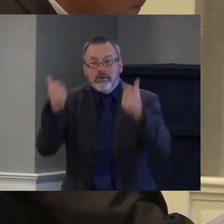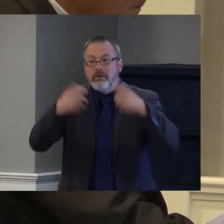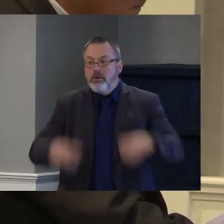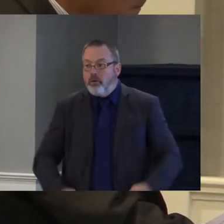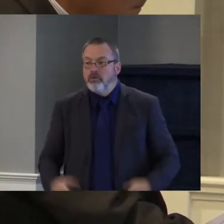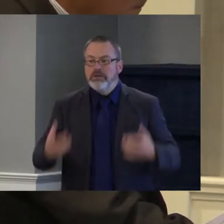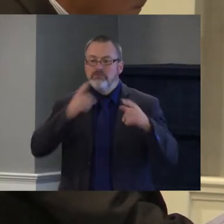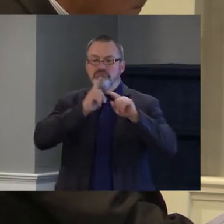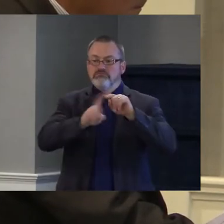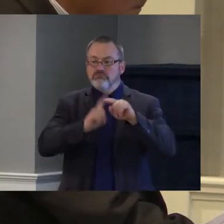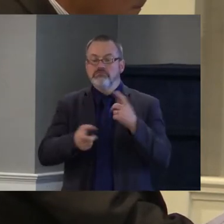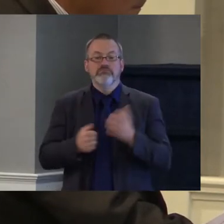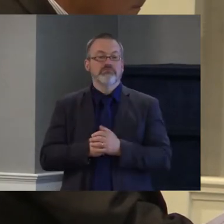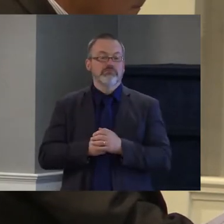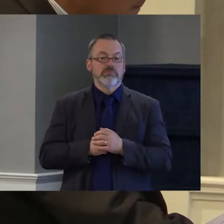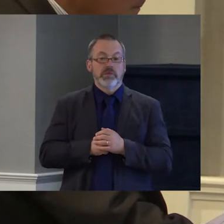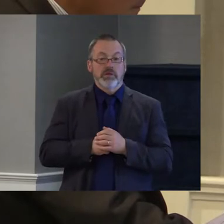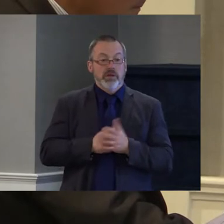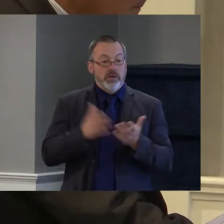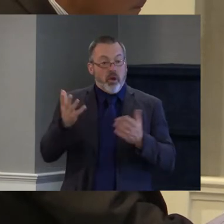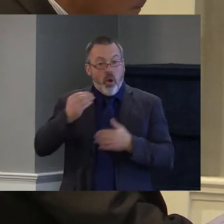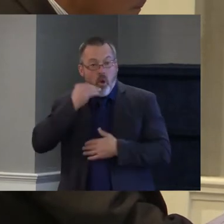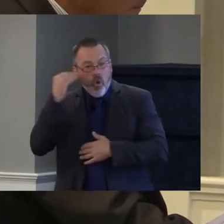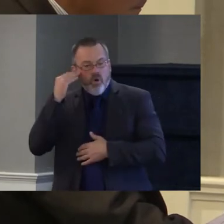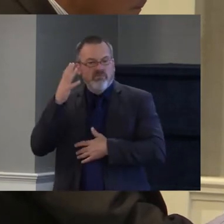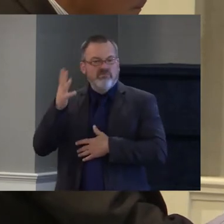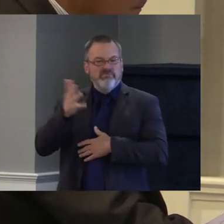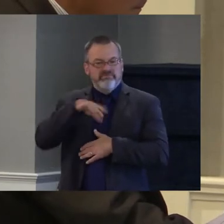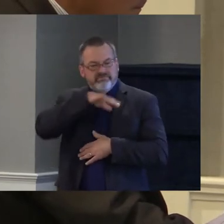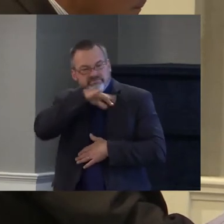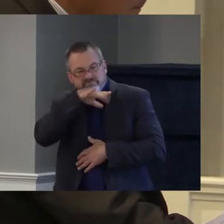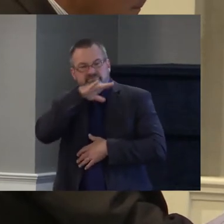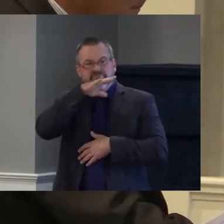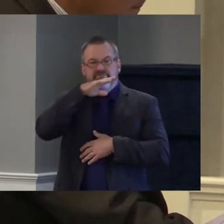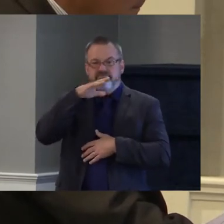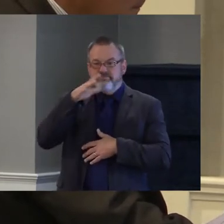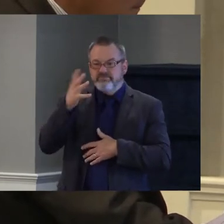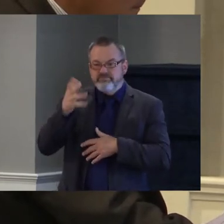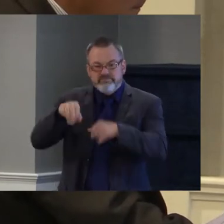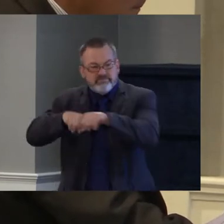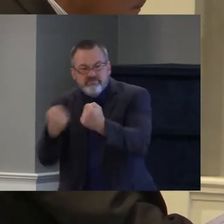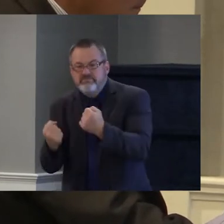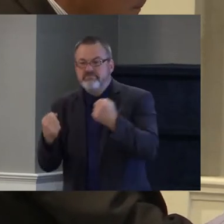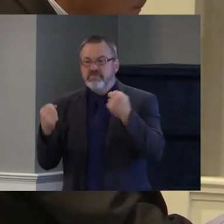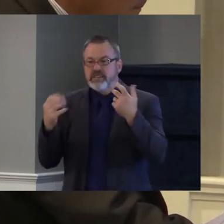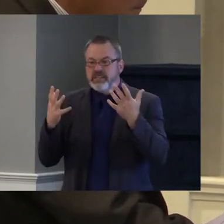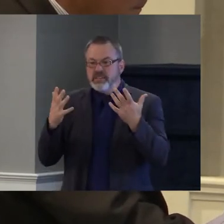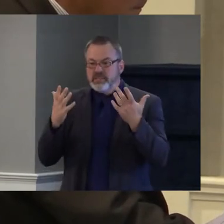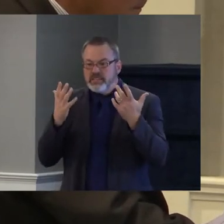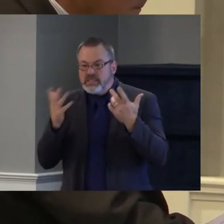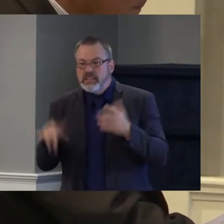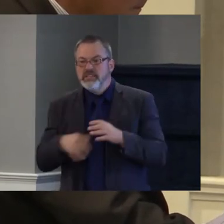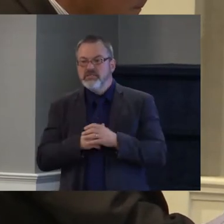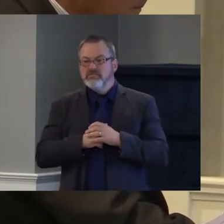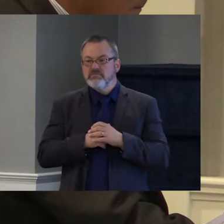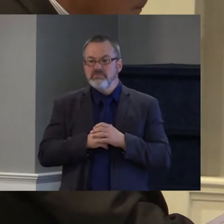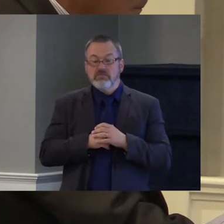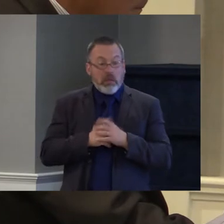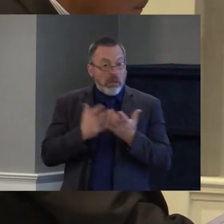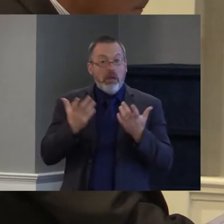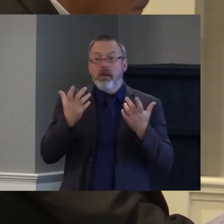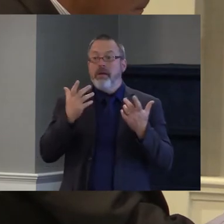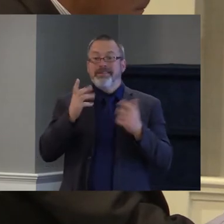curb cuts and ramps were exceptions, not the rule. There were few, if any, interpreters. Many were denied access to